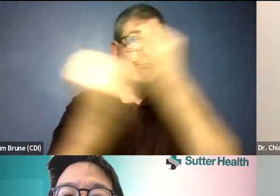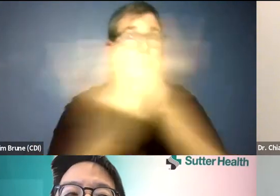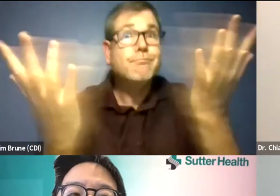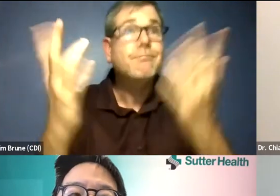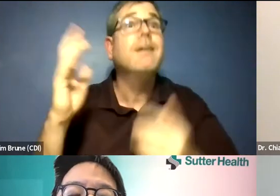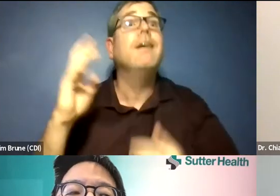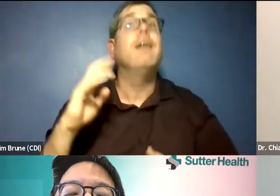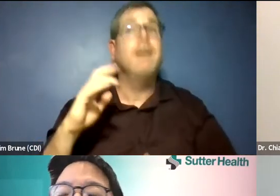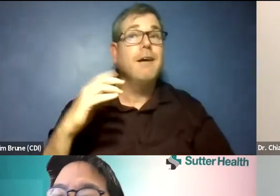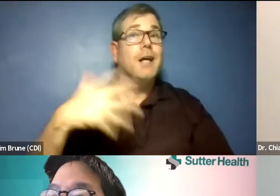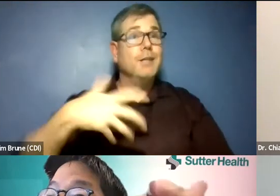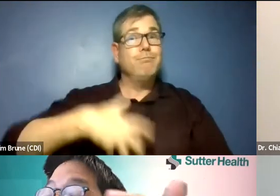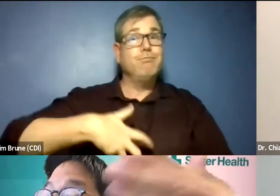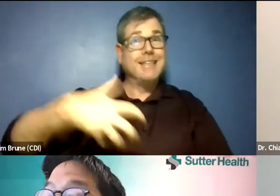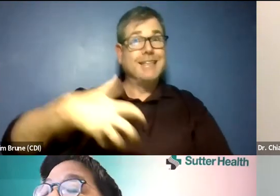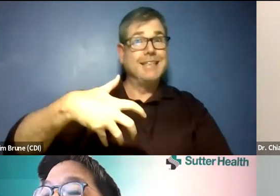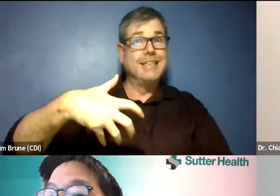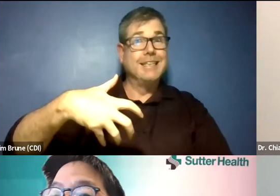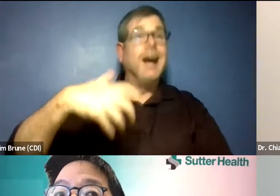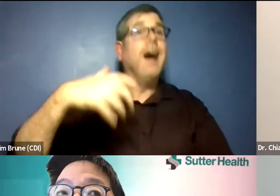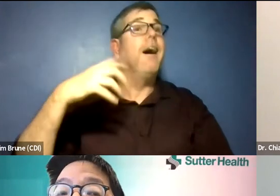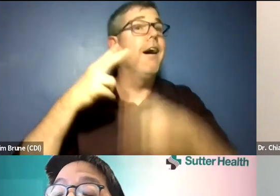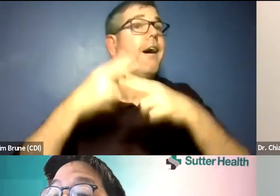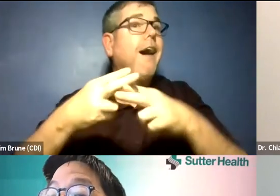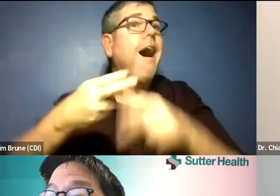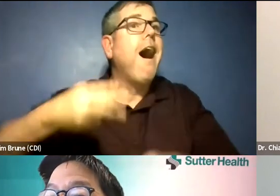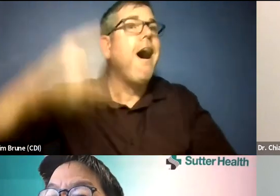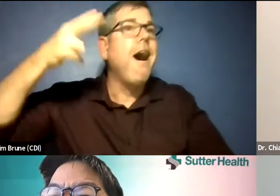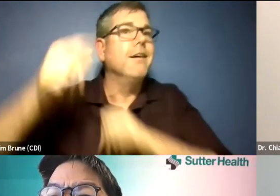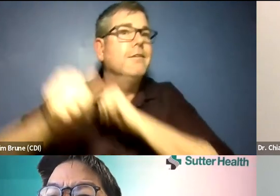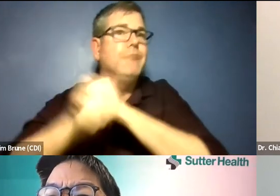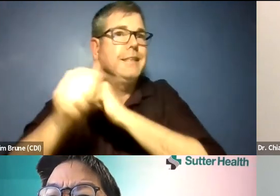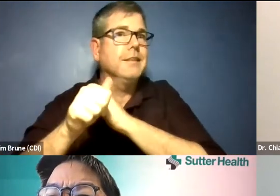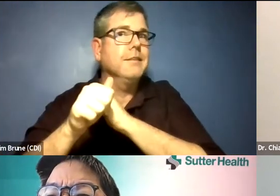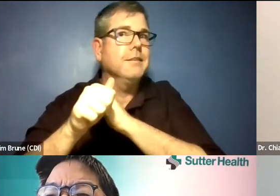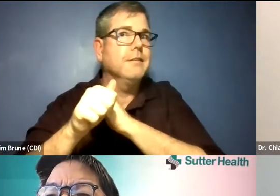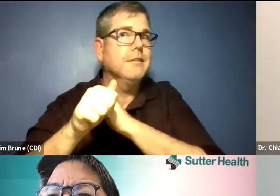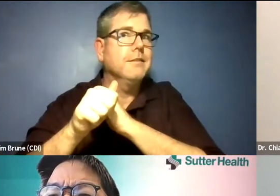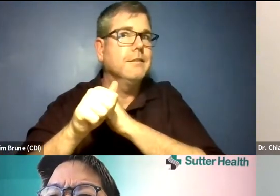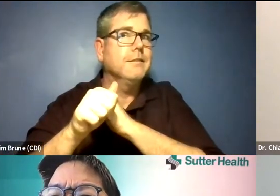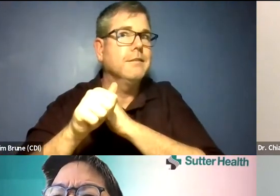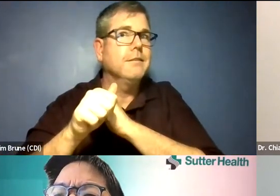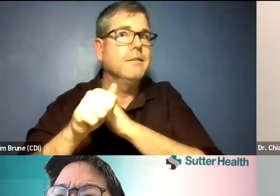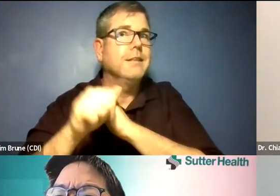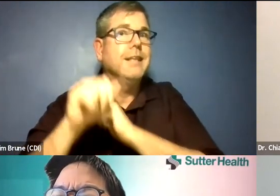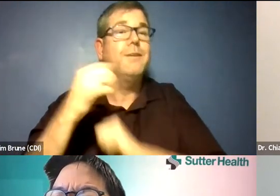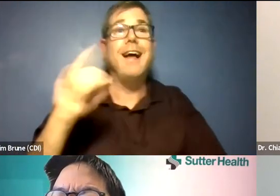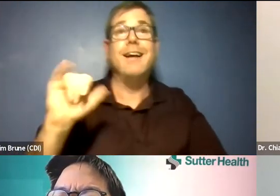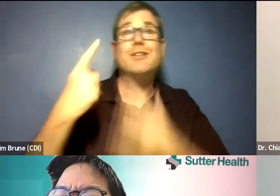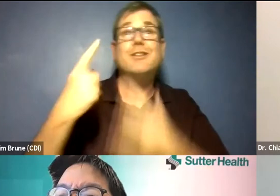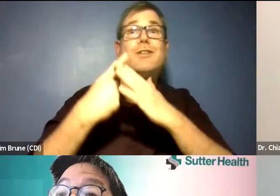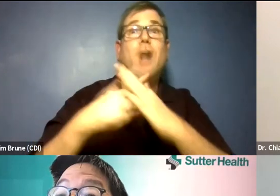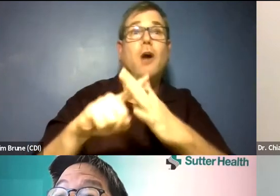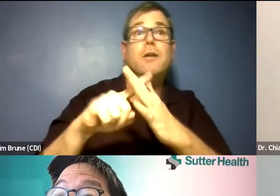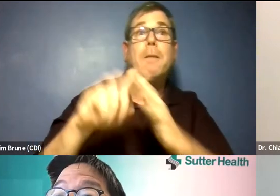conditions that is moving up the tier to get the vaccine starting March 15th. And then the last